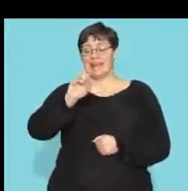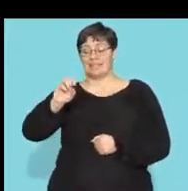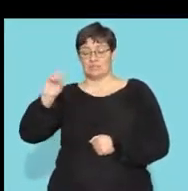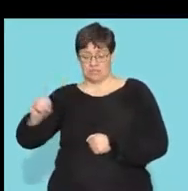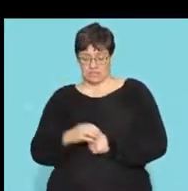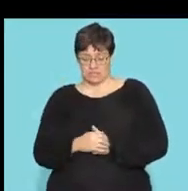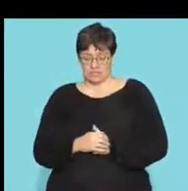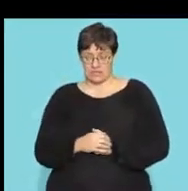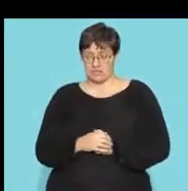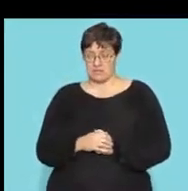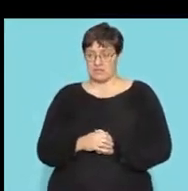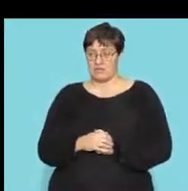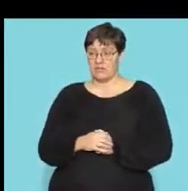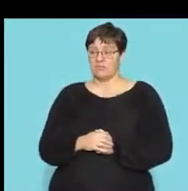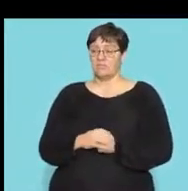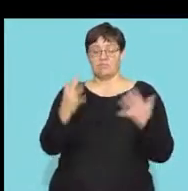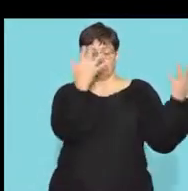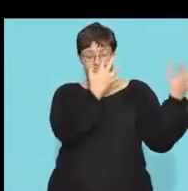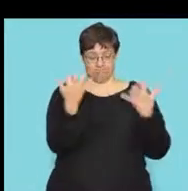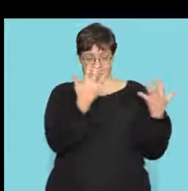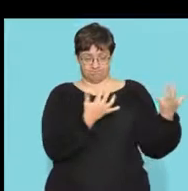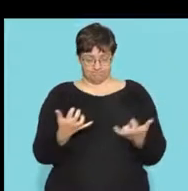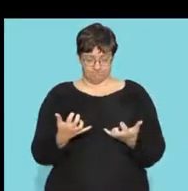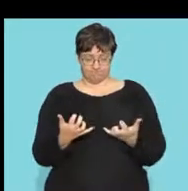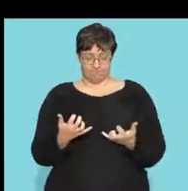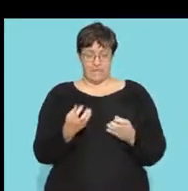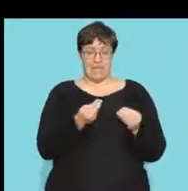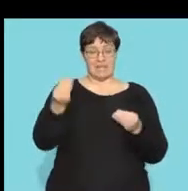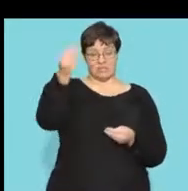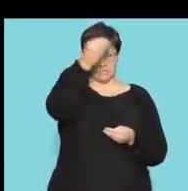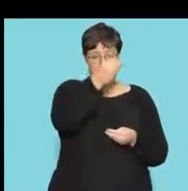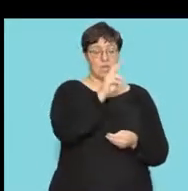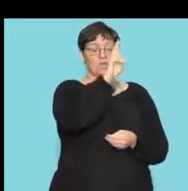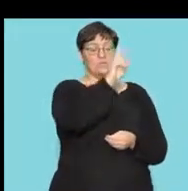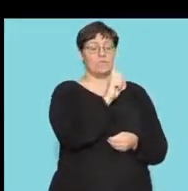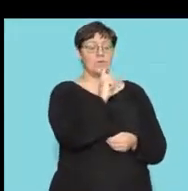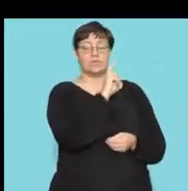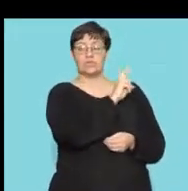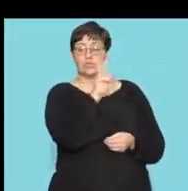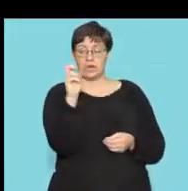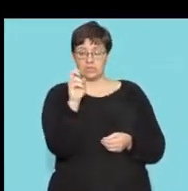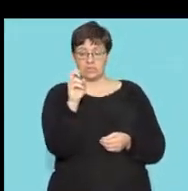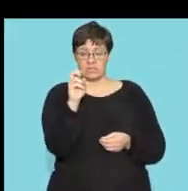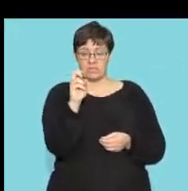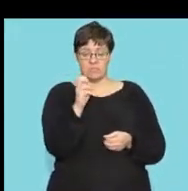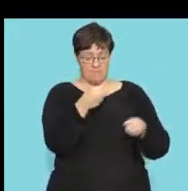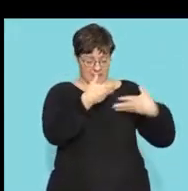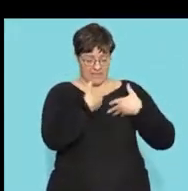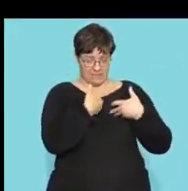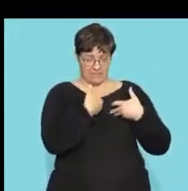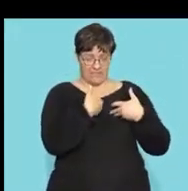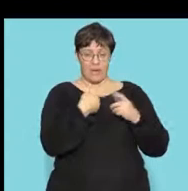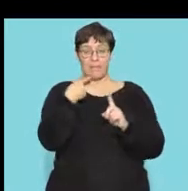So that was my calculation of my interest. The 2,200 was the figure given to me,